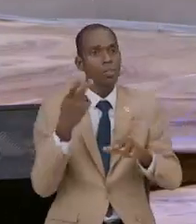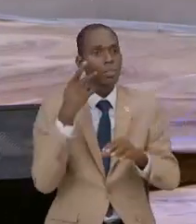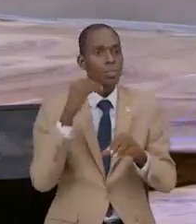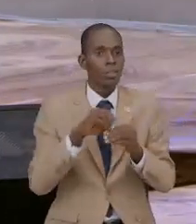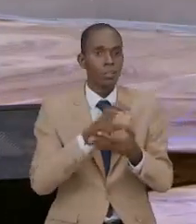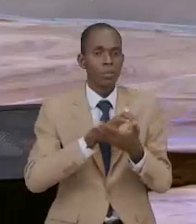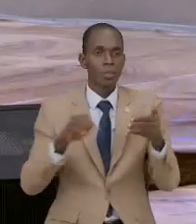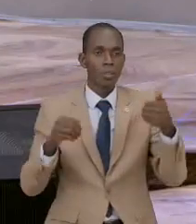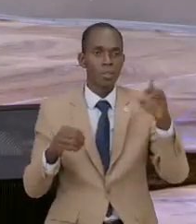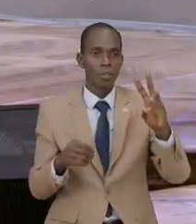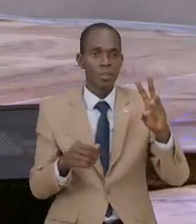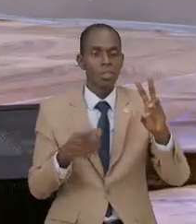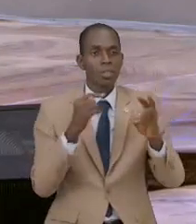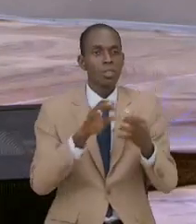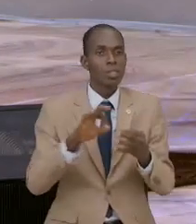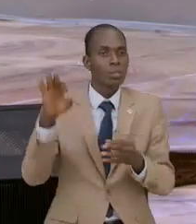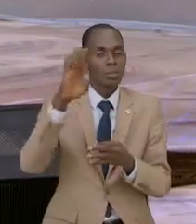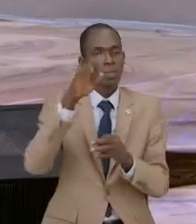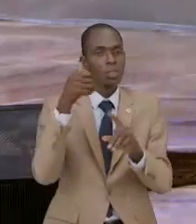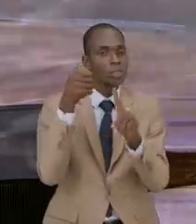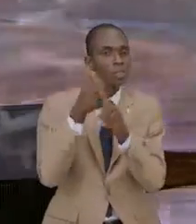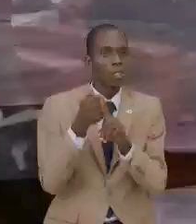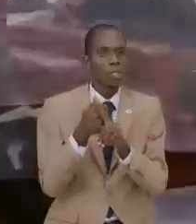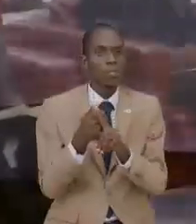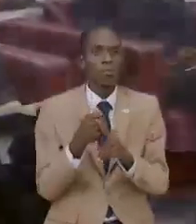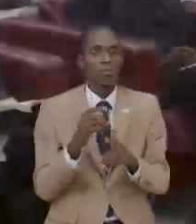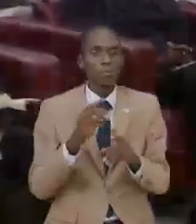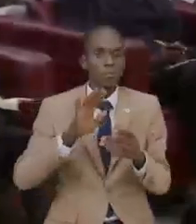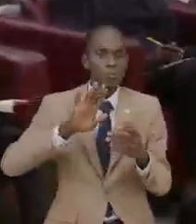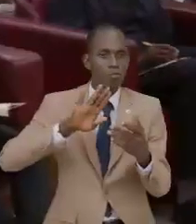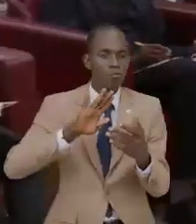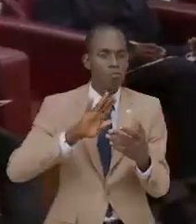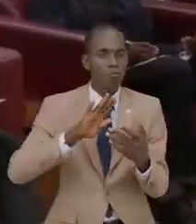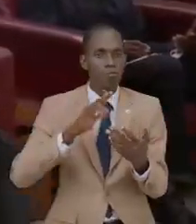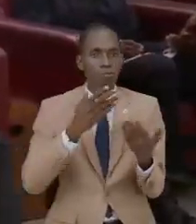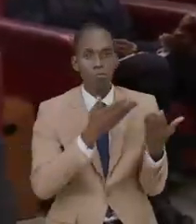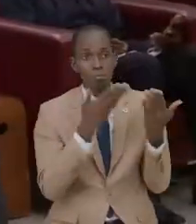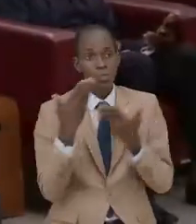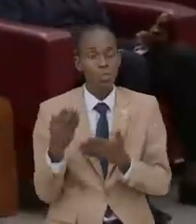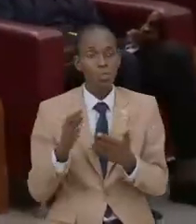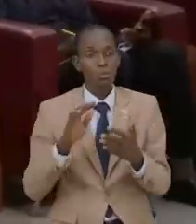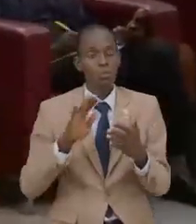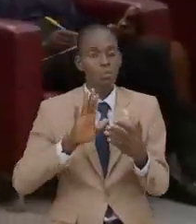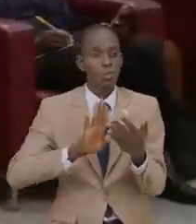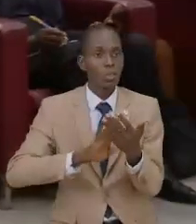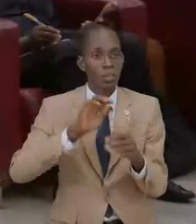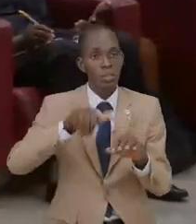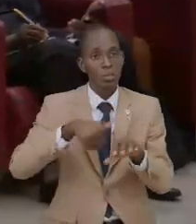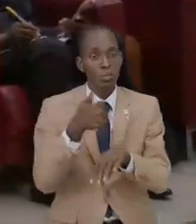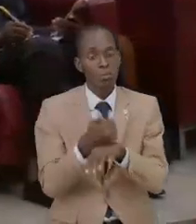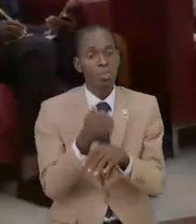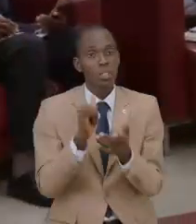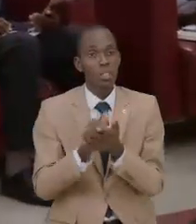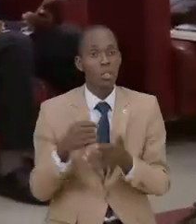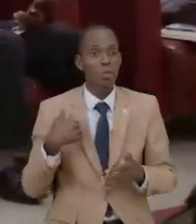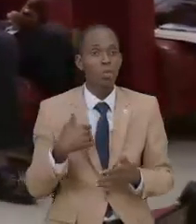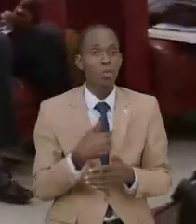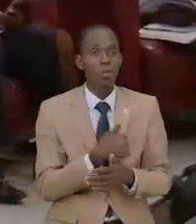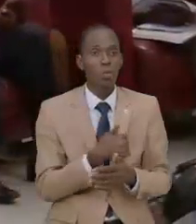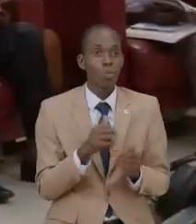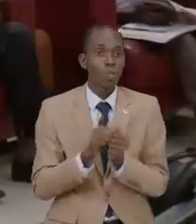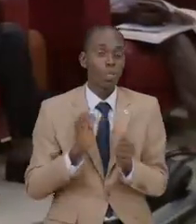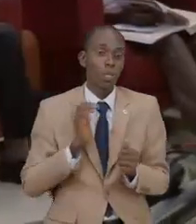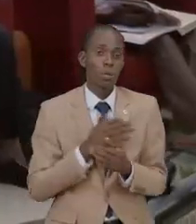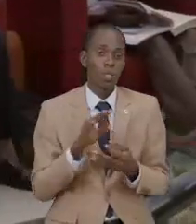Spirit itself beareth witness with our spirit that we are the children of God. We are